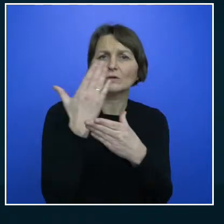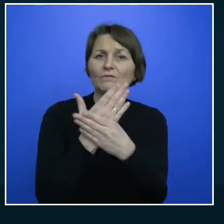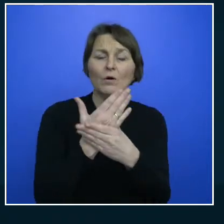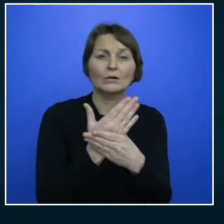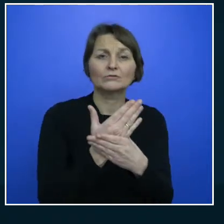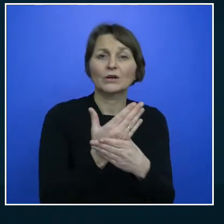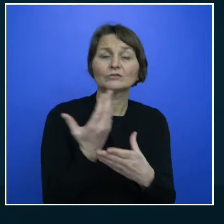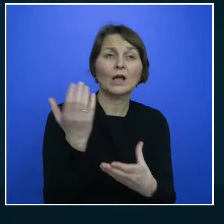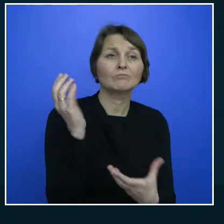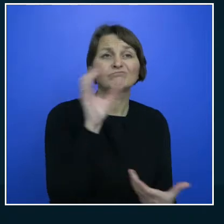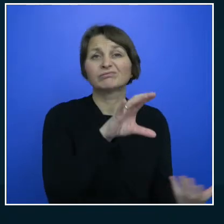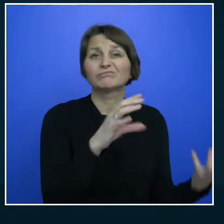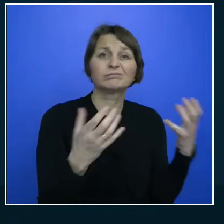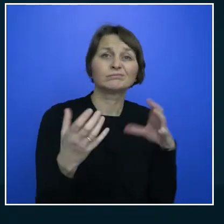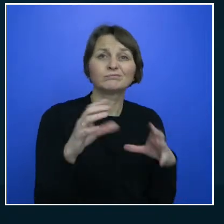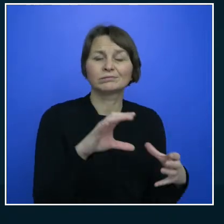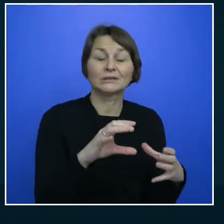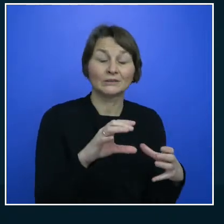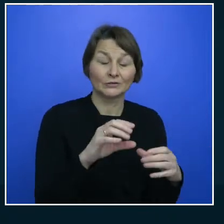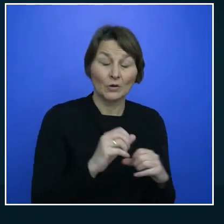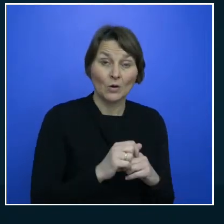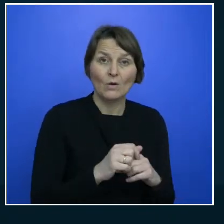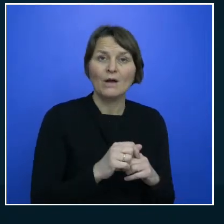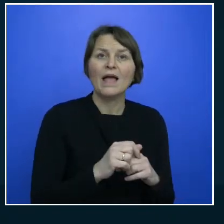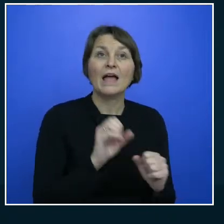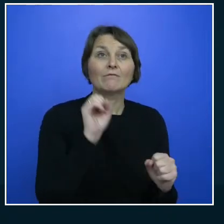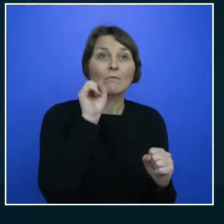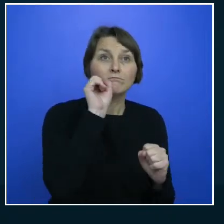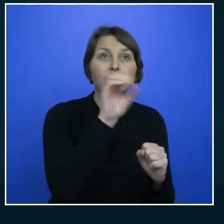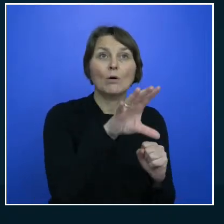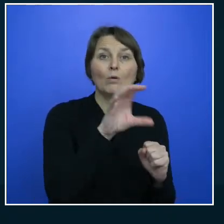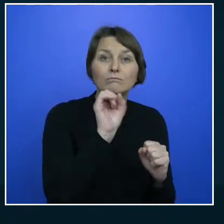posts, and you can still see that in my.